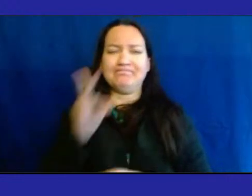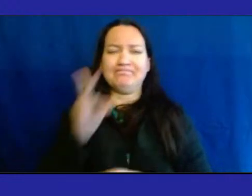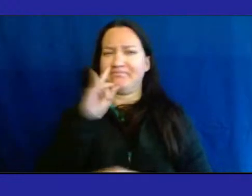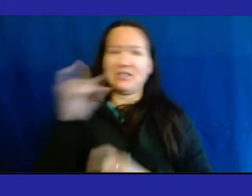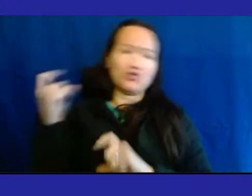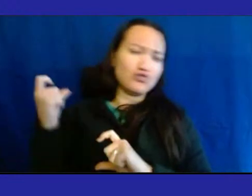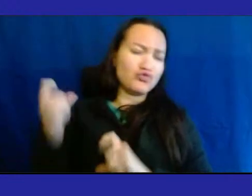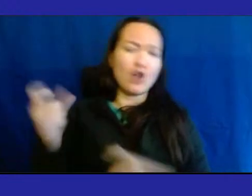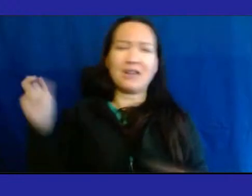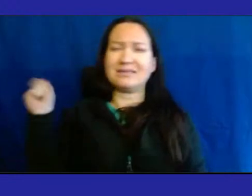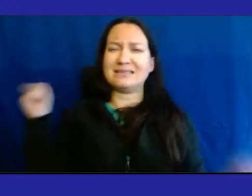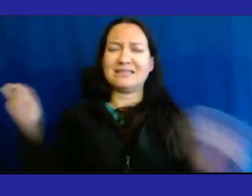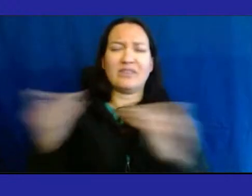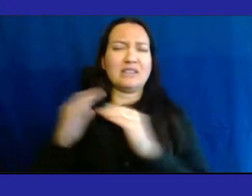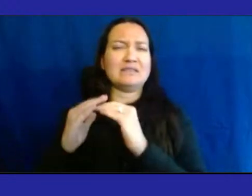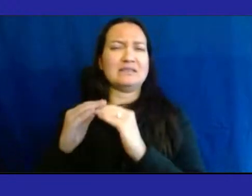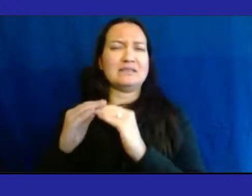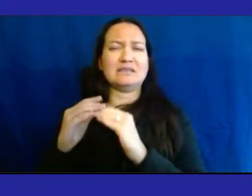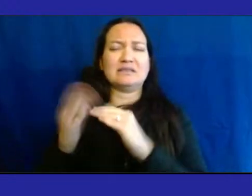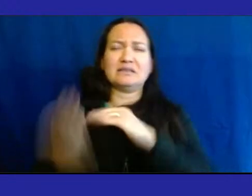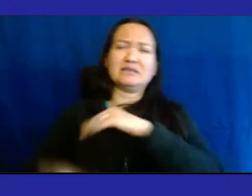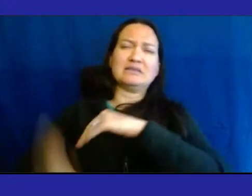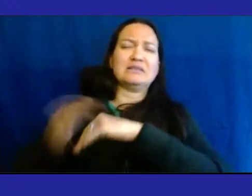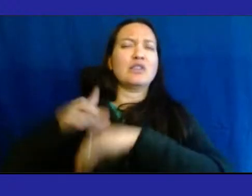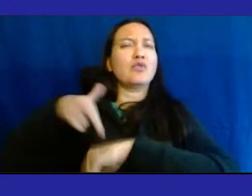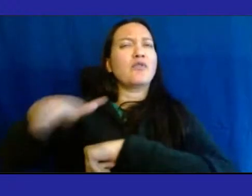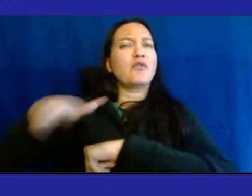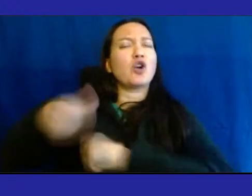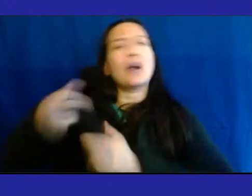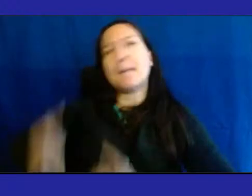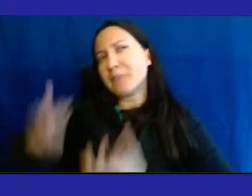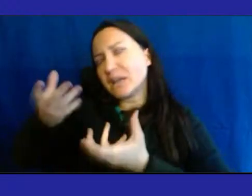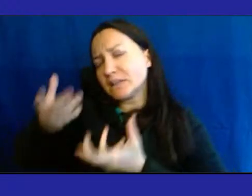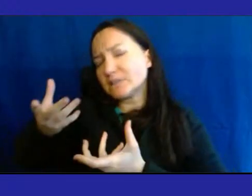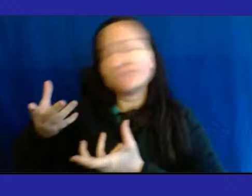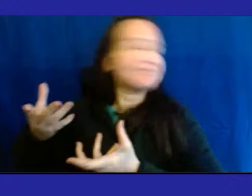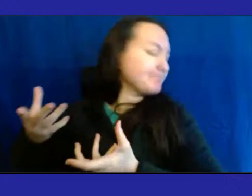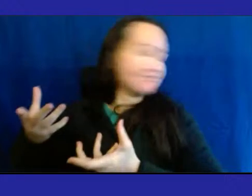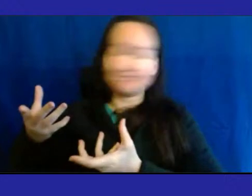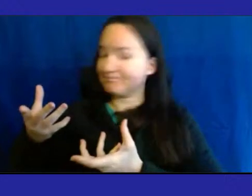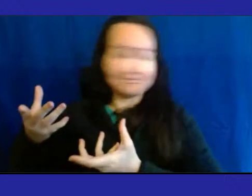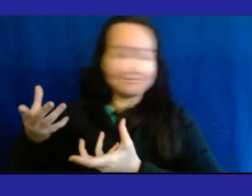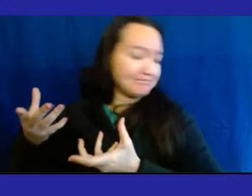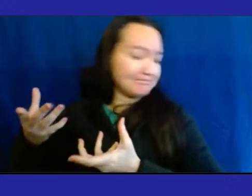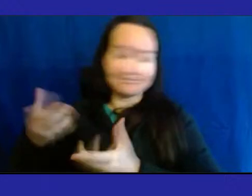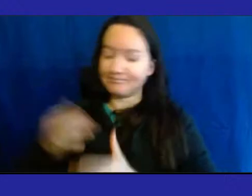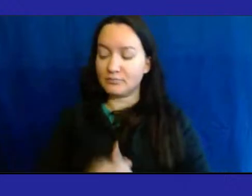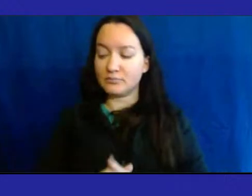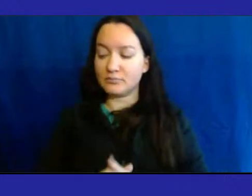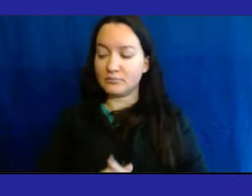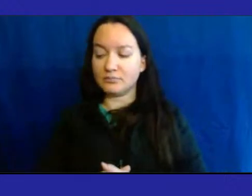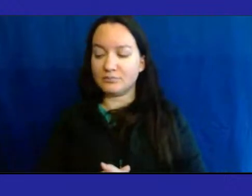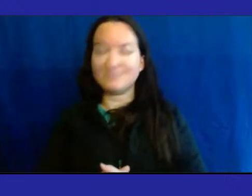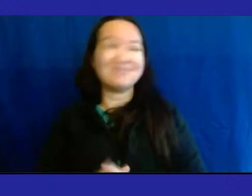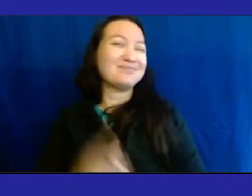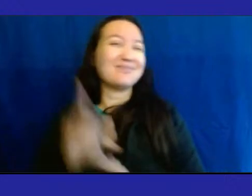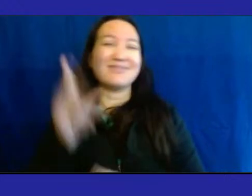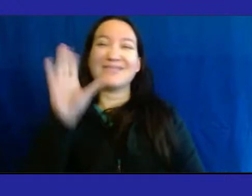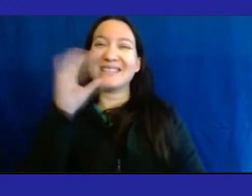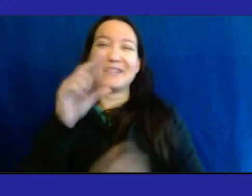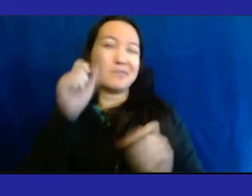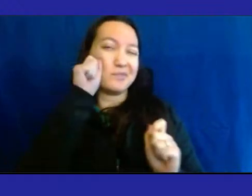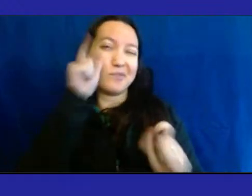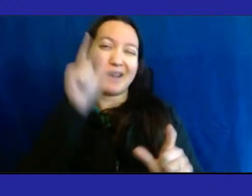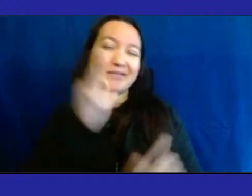dramatic difference in the number of referrals completed within 90 days. And this is not very surprising finding,